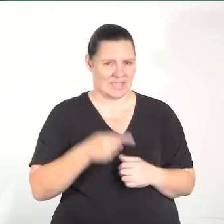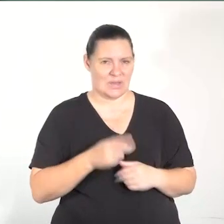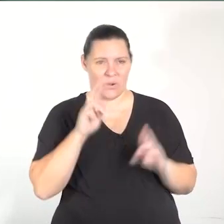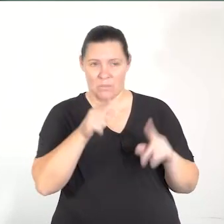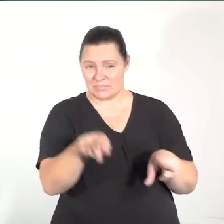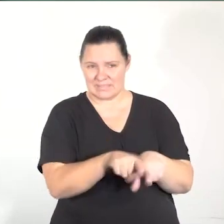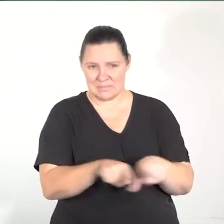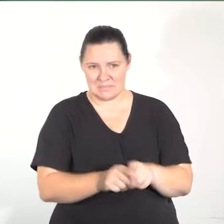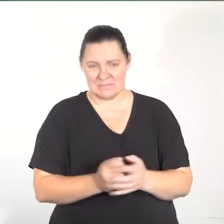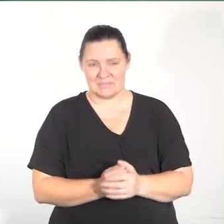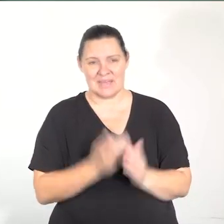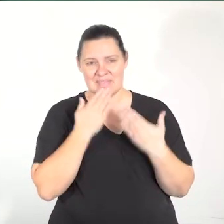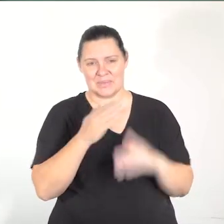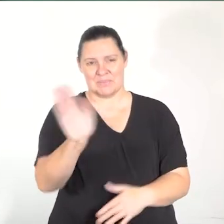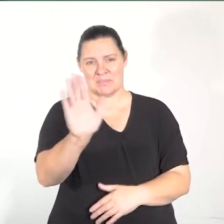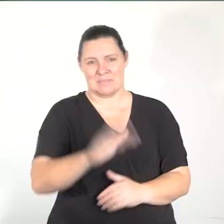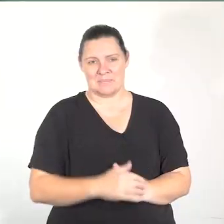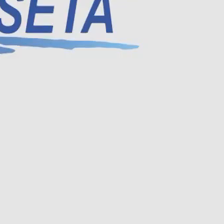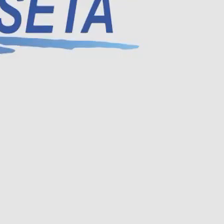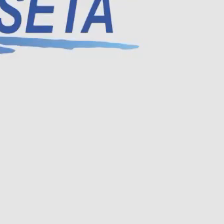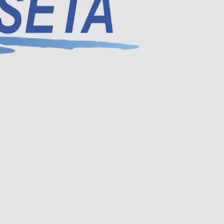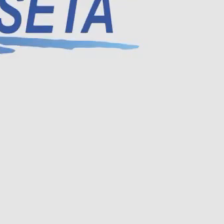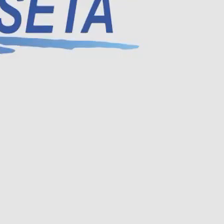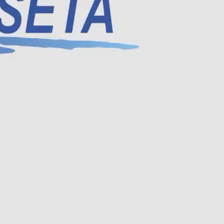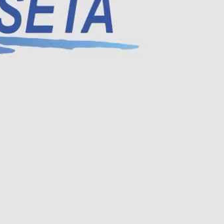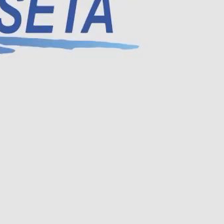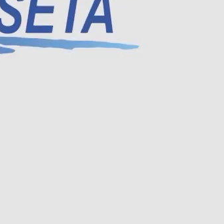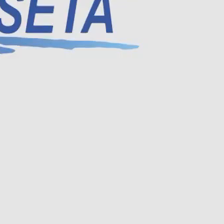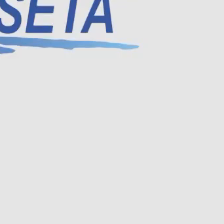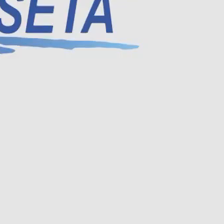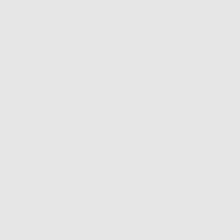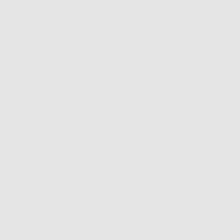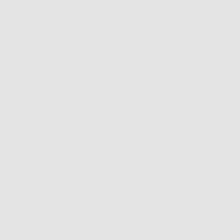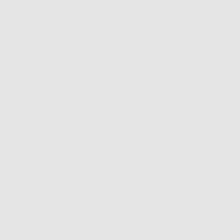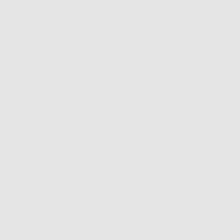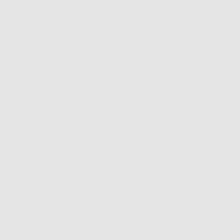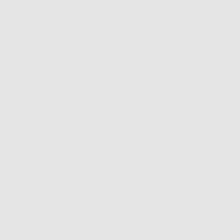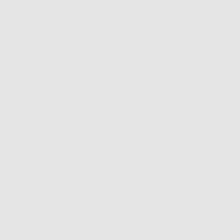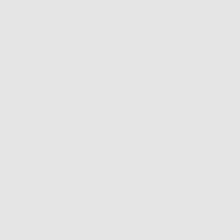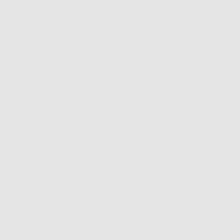lesson. I hope you did too. Thank you and goodbye.